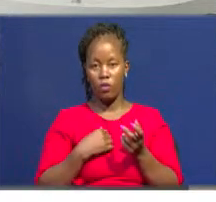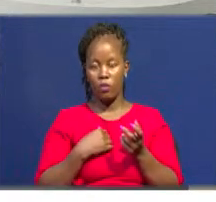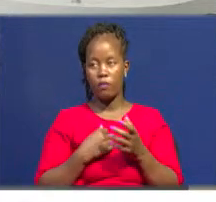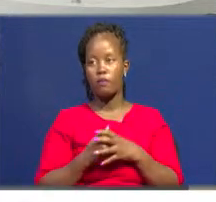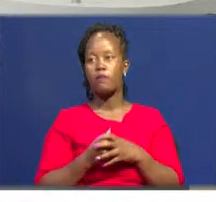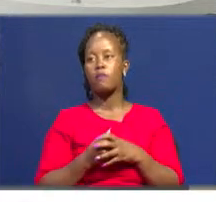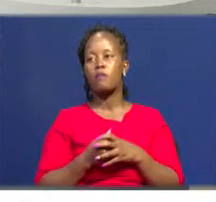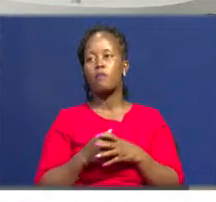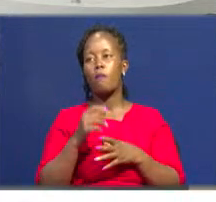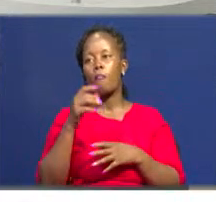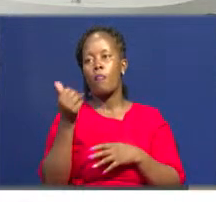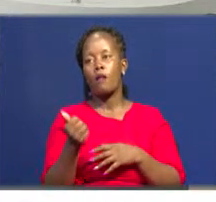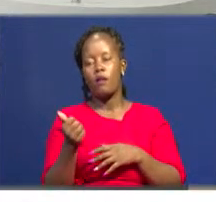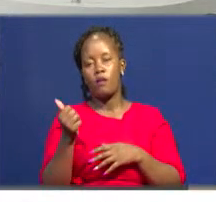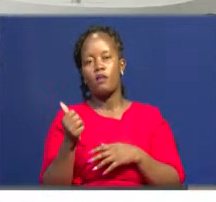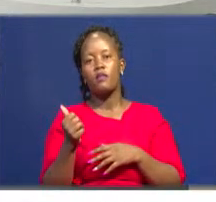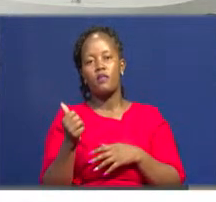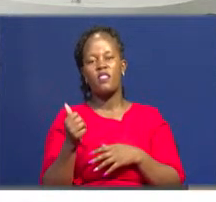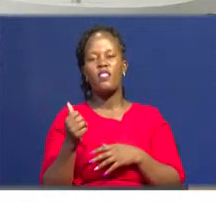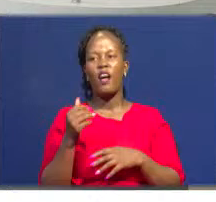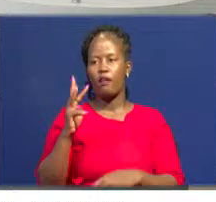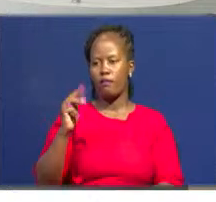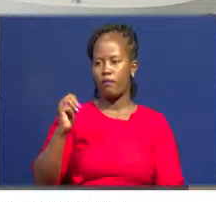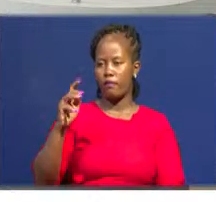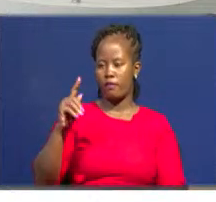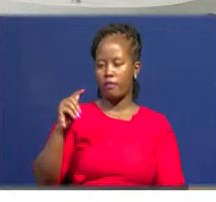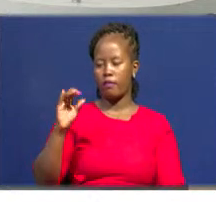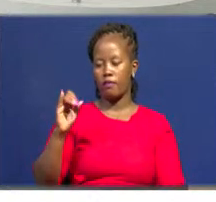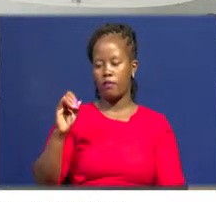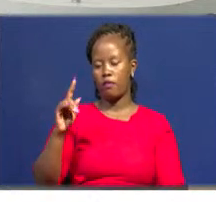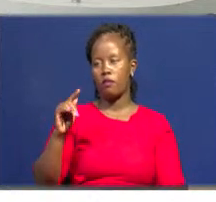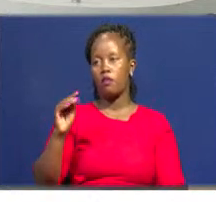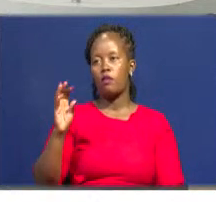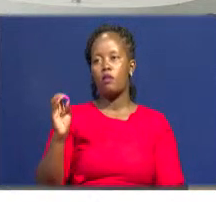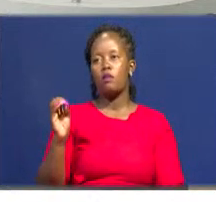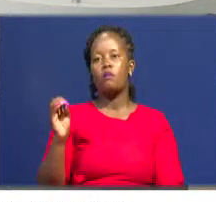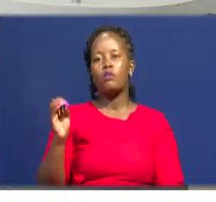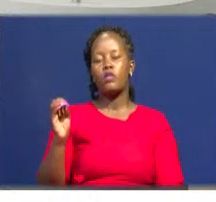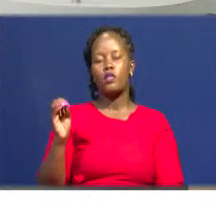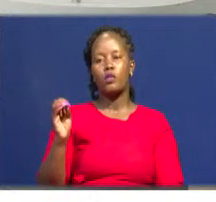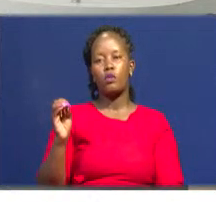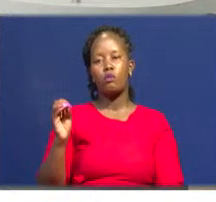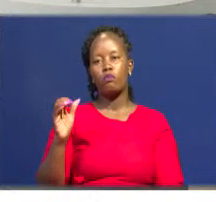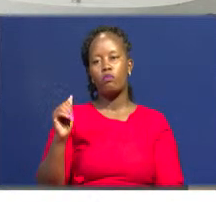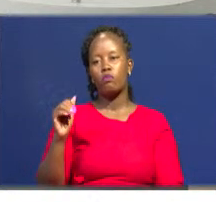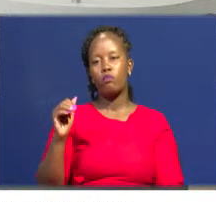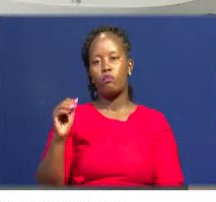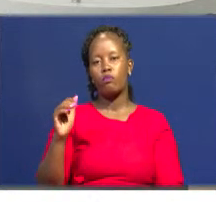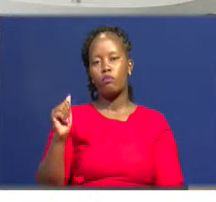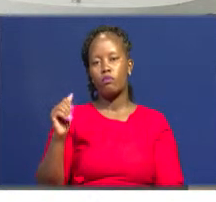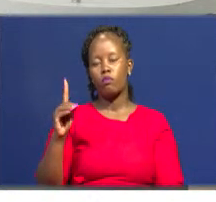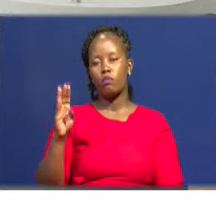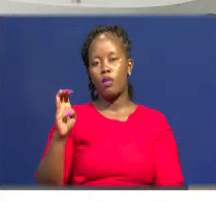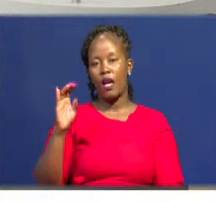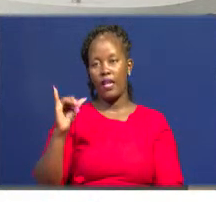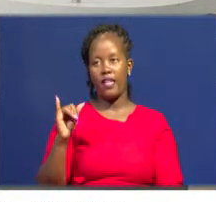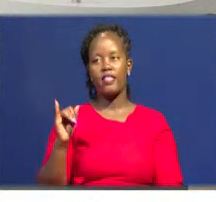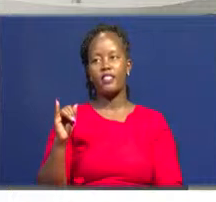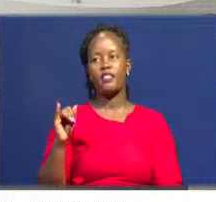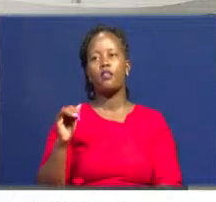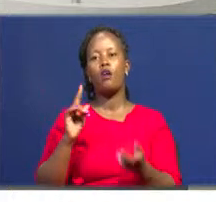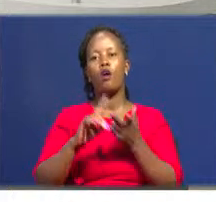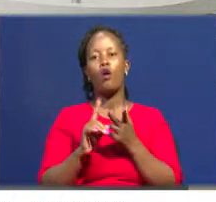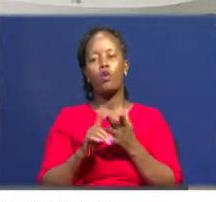It was Mtitwande. Mtitwande. There is a beach. So they actually called